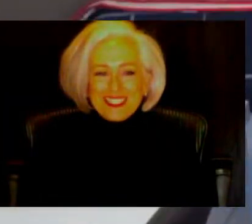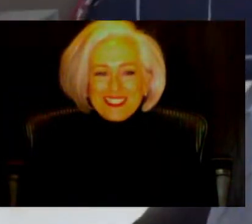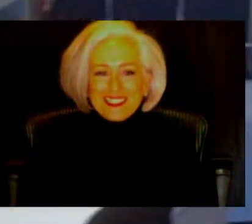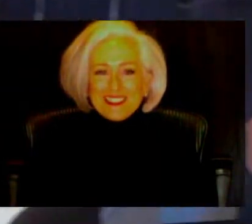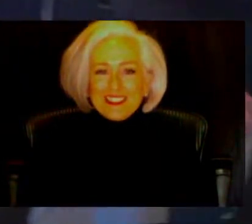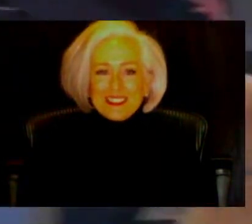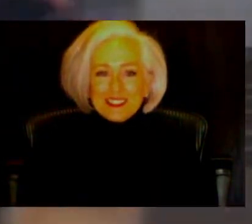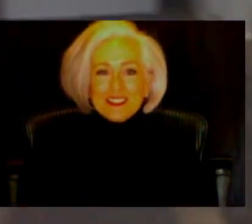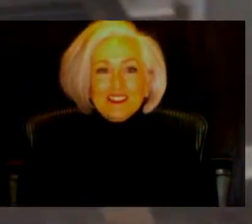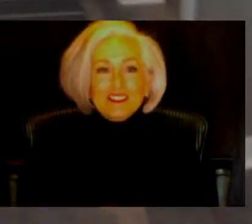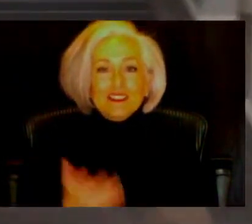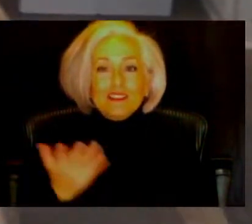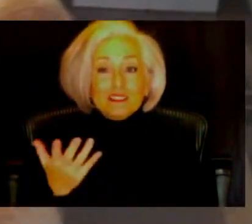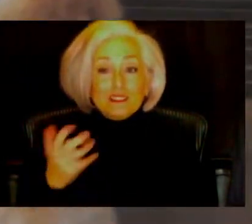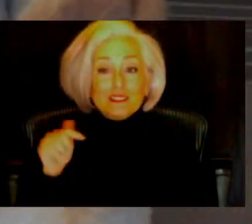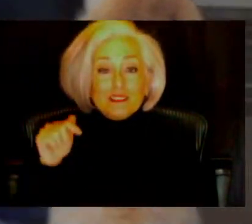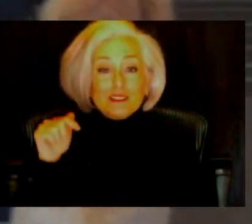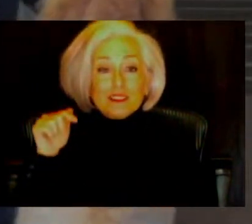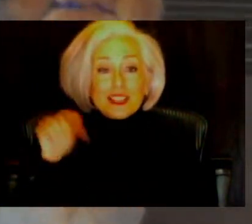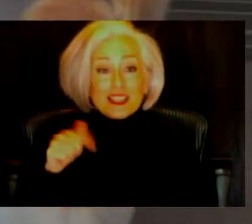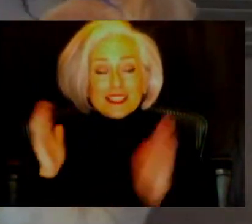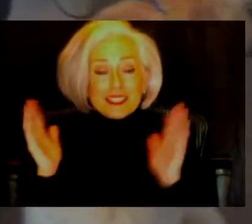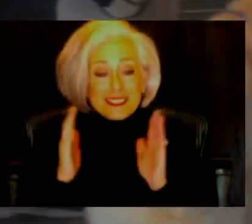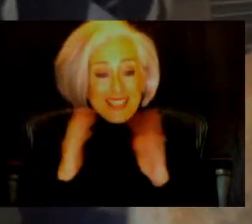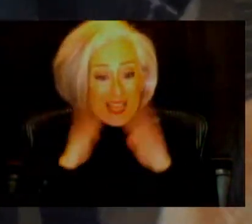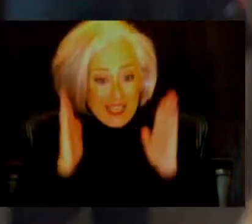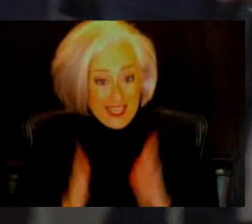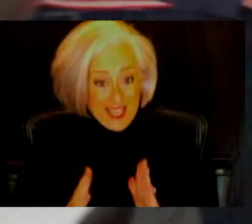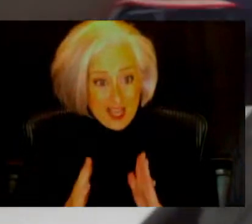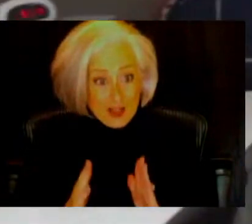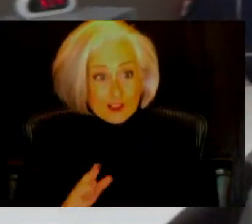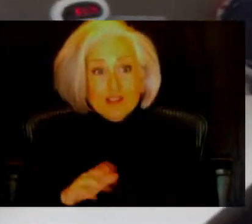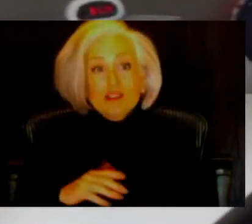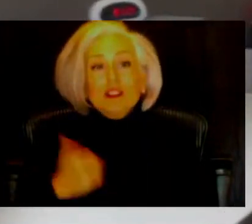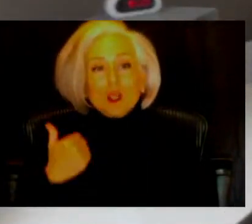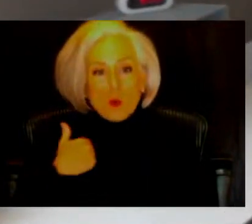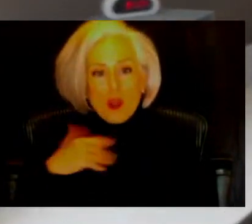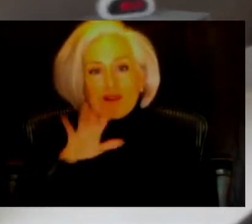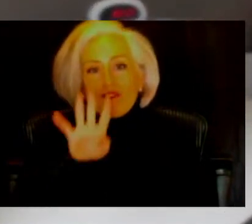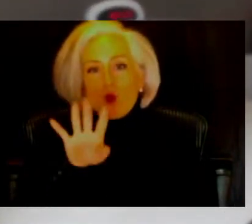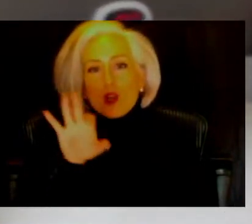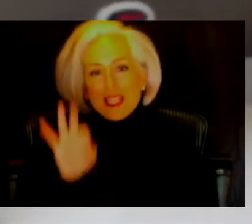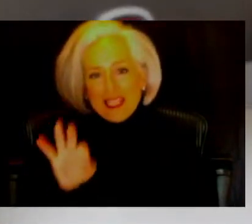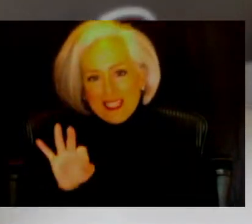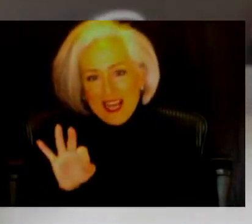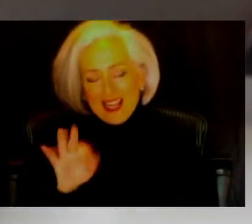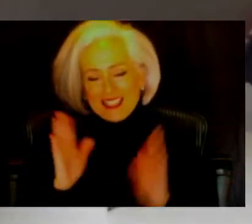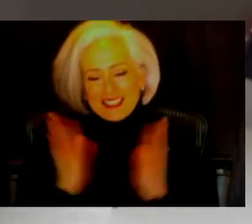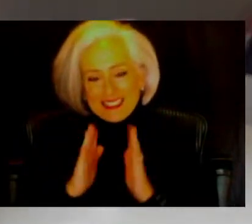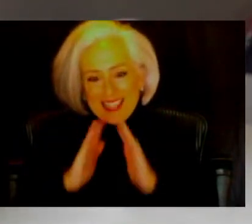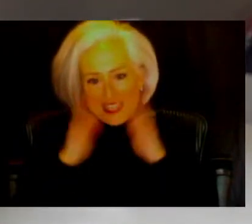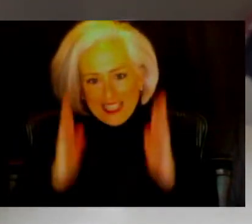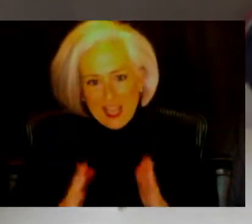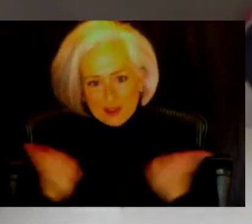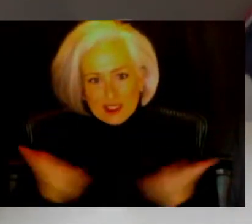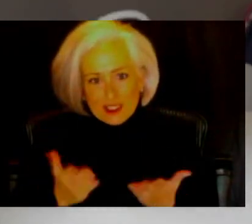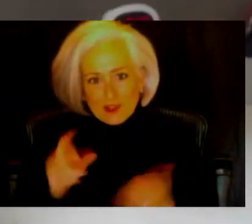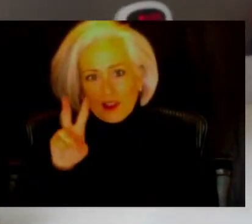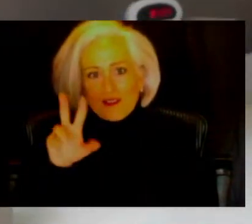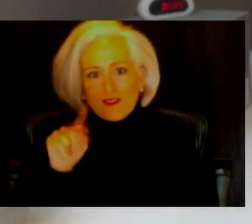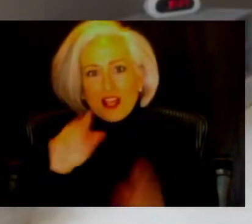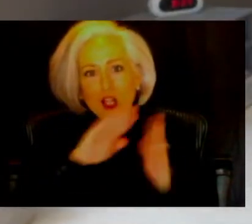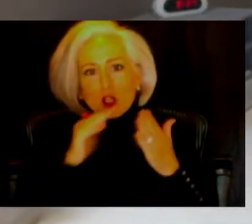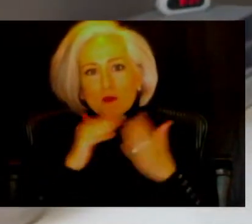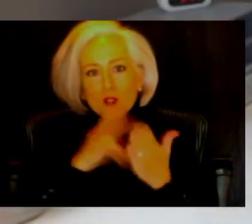So these are the tiny houses. We have 49 tiny houses here at Veterans Community Project here in Kansas